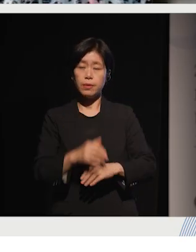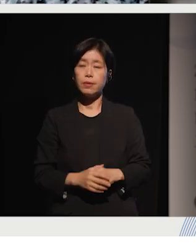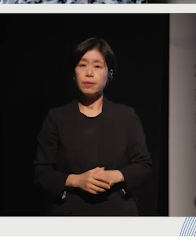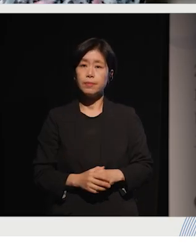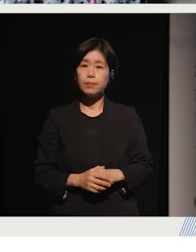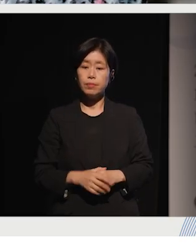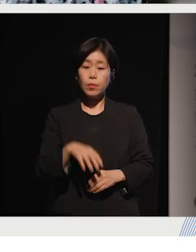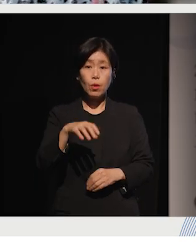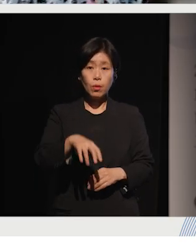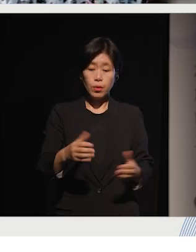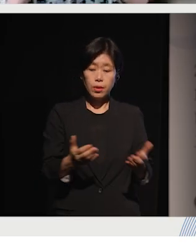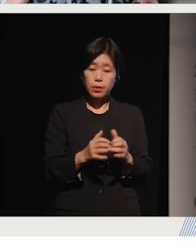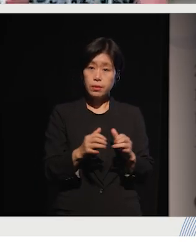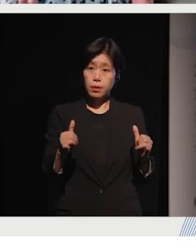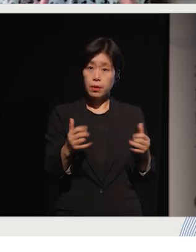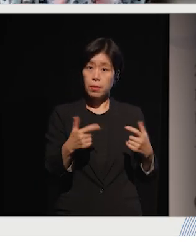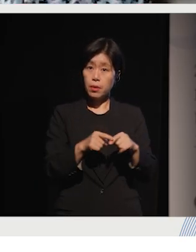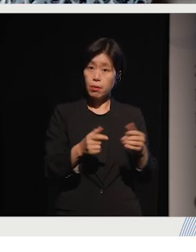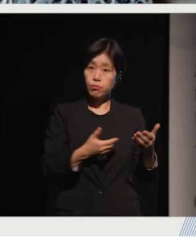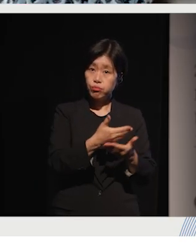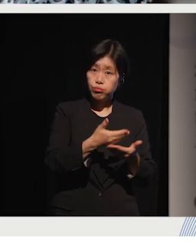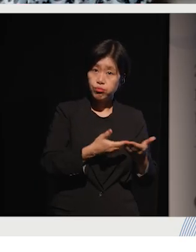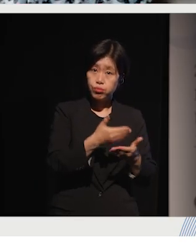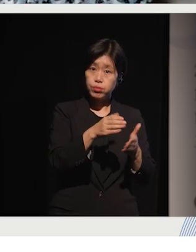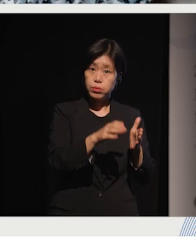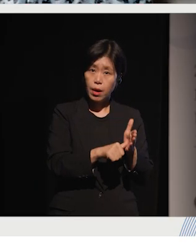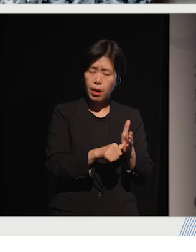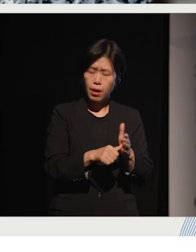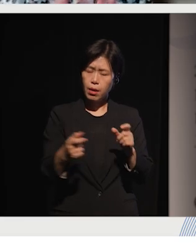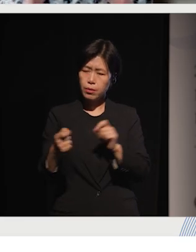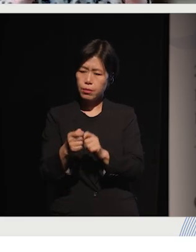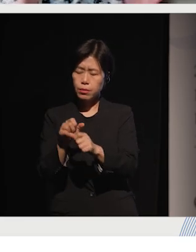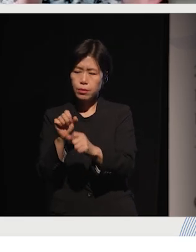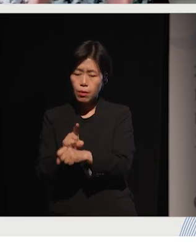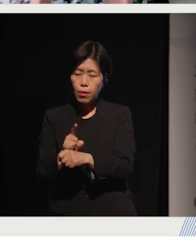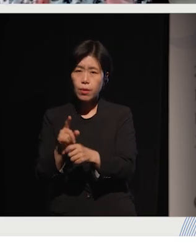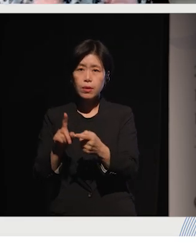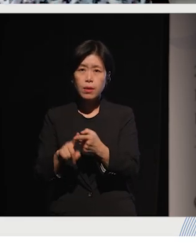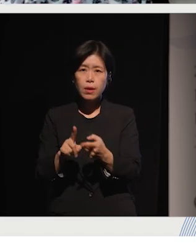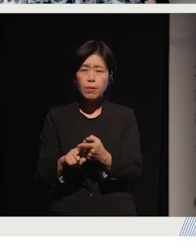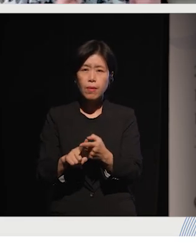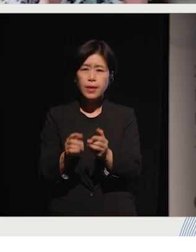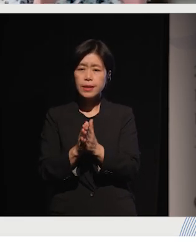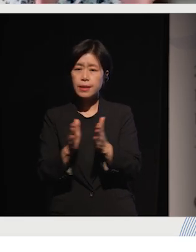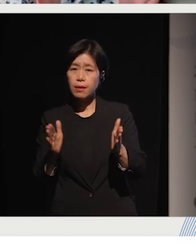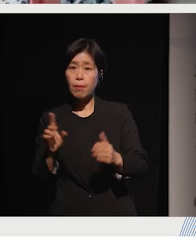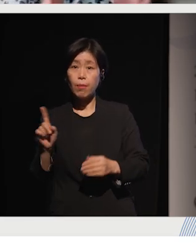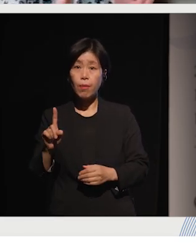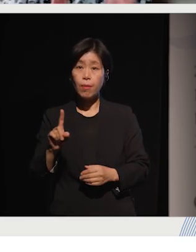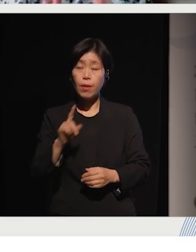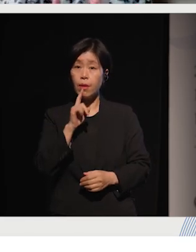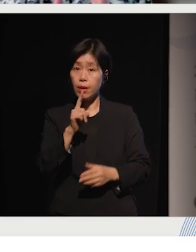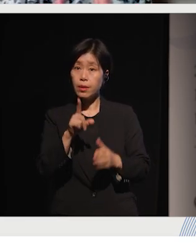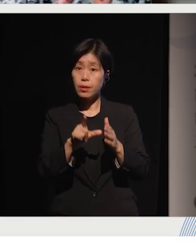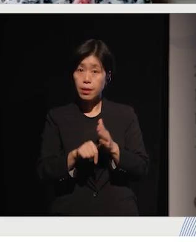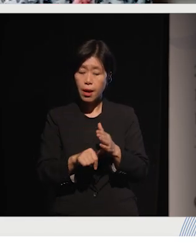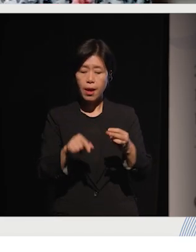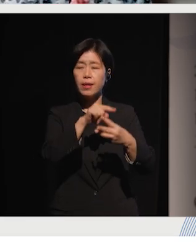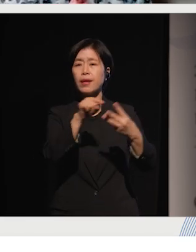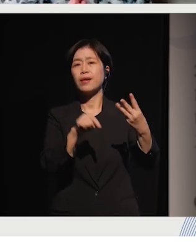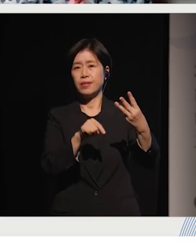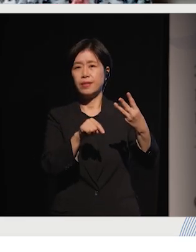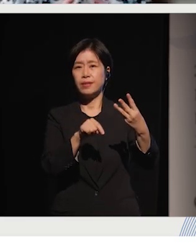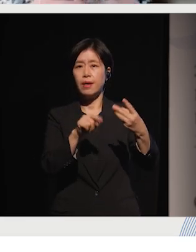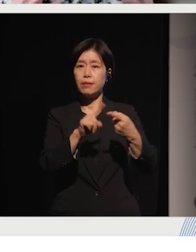accessibility, where do we start? One of the first things I always do is point them to these 3 pieces